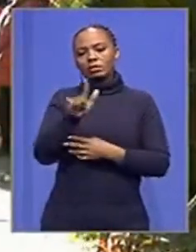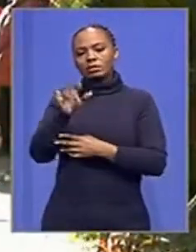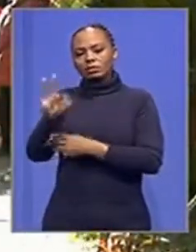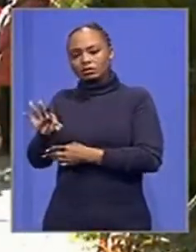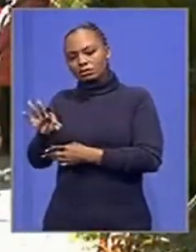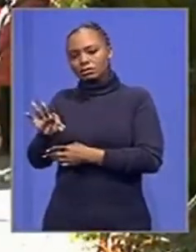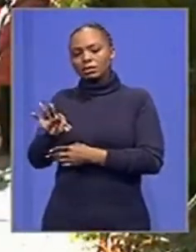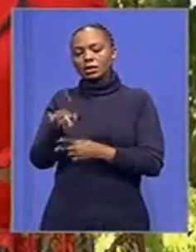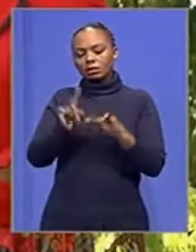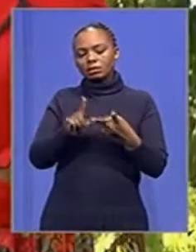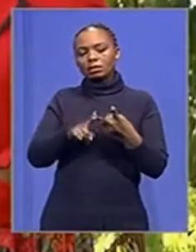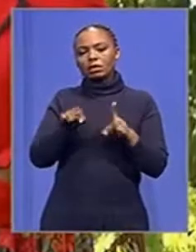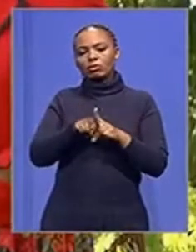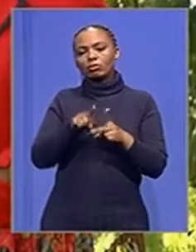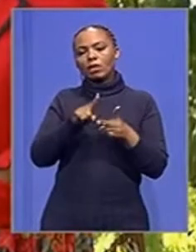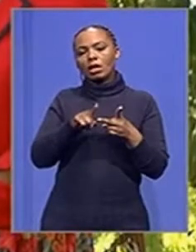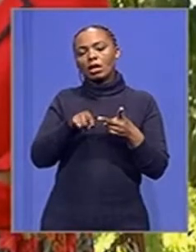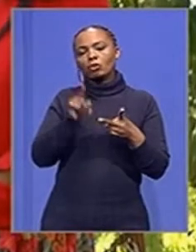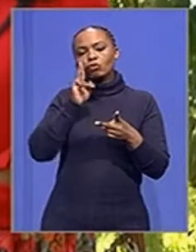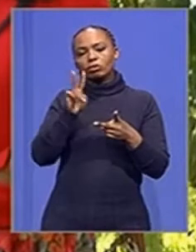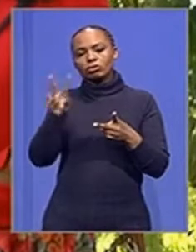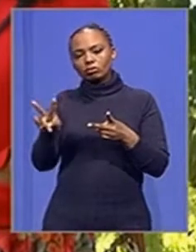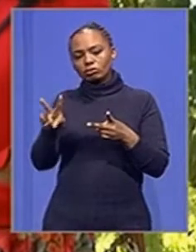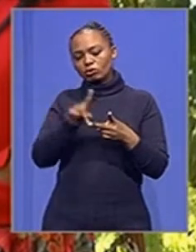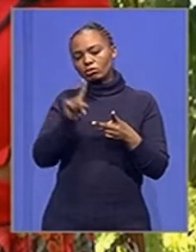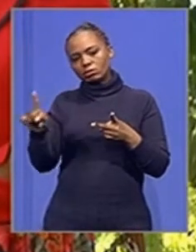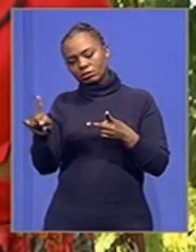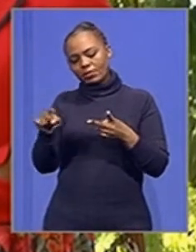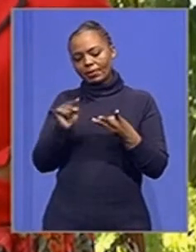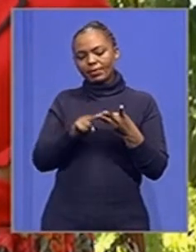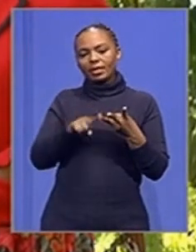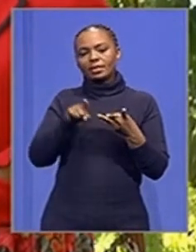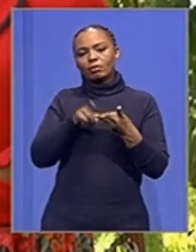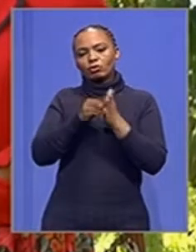karetšo ba 21 le barutwana ba 7 go tloga mola leuba le le phulegago ngwagola.